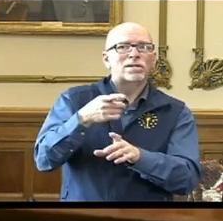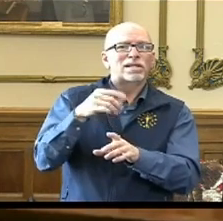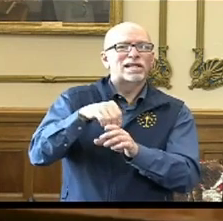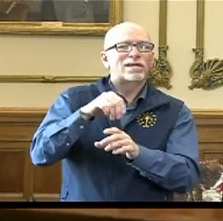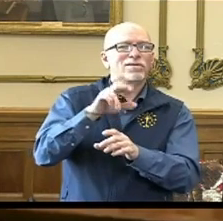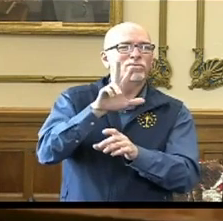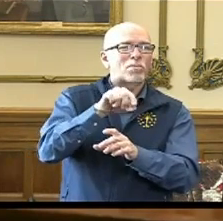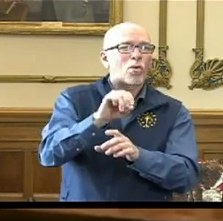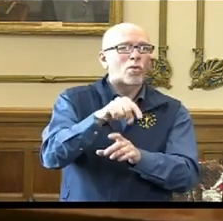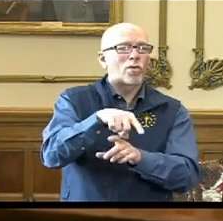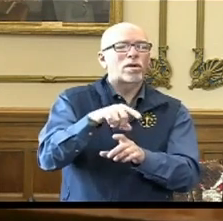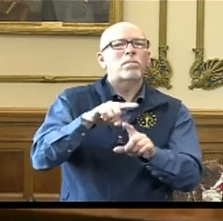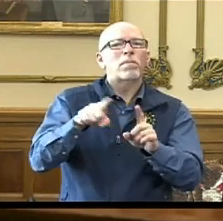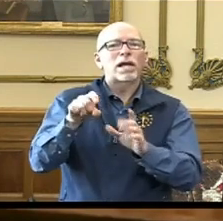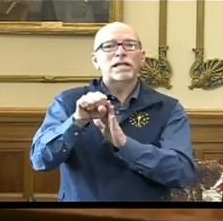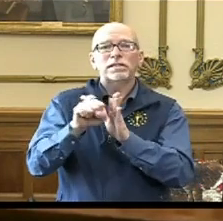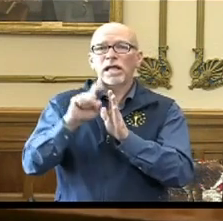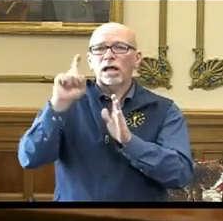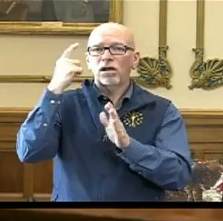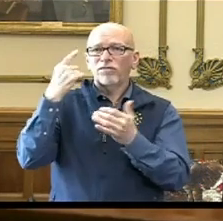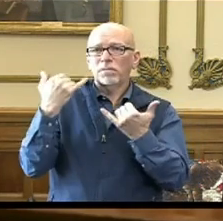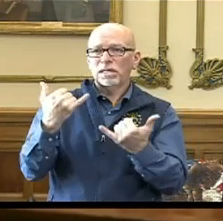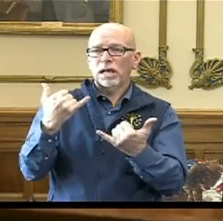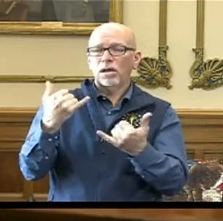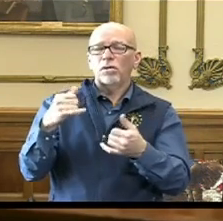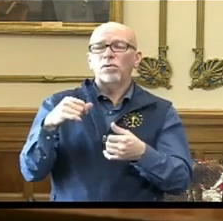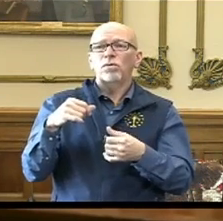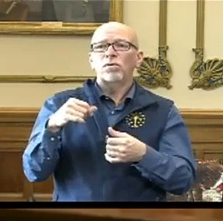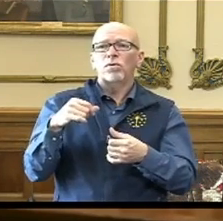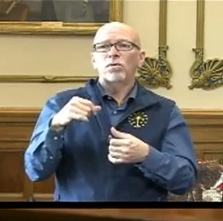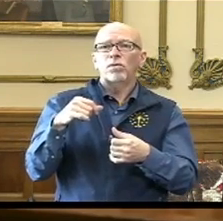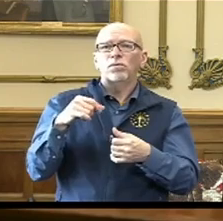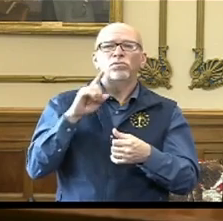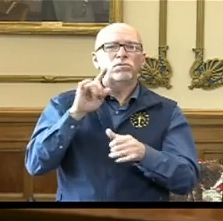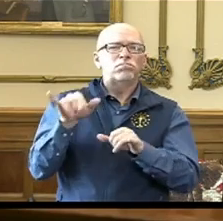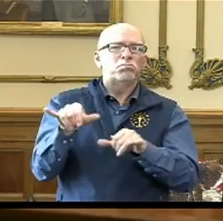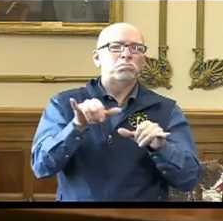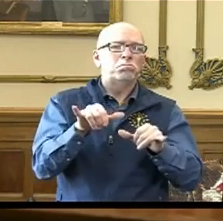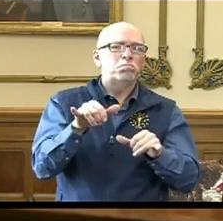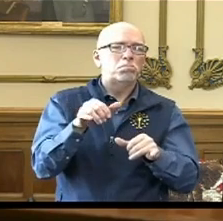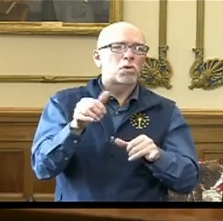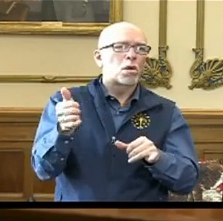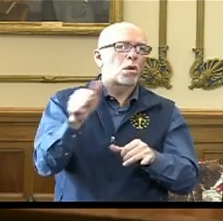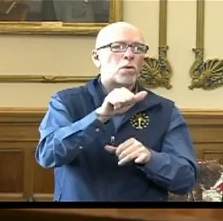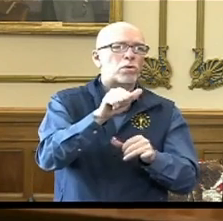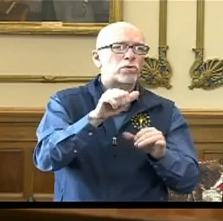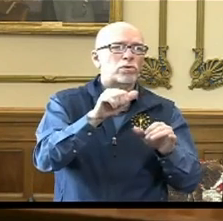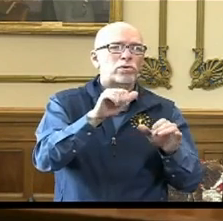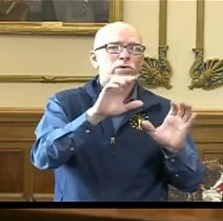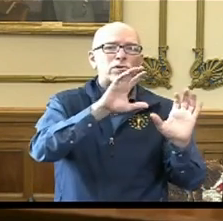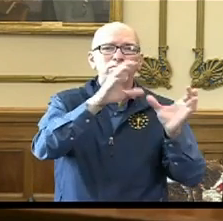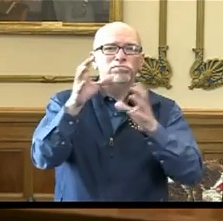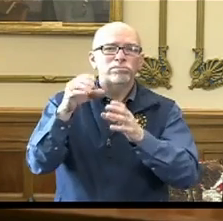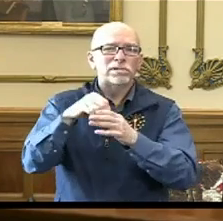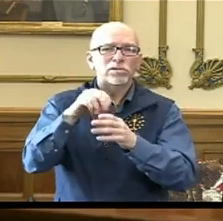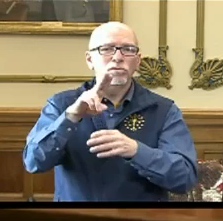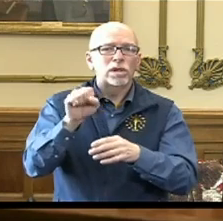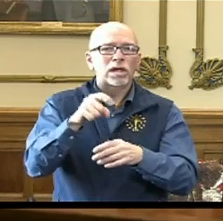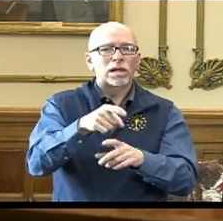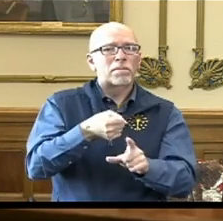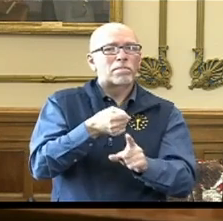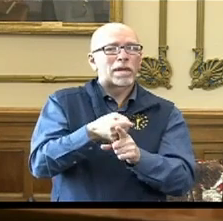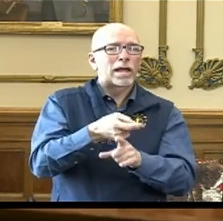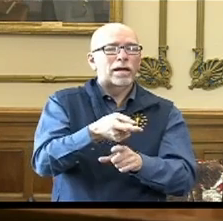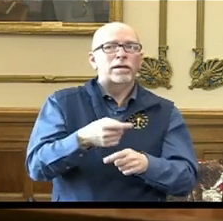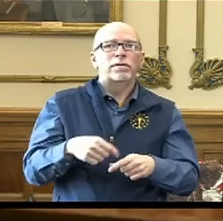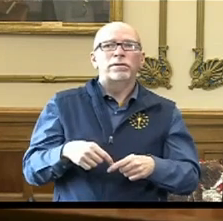well. But state governments are like any other entity across the country, been impacted accordingly.